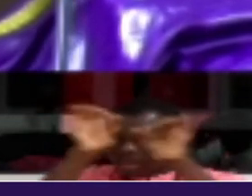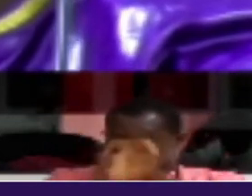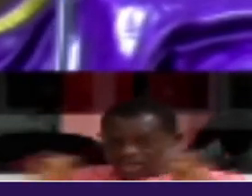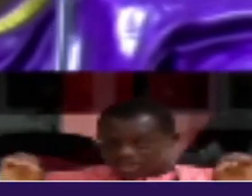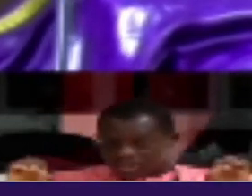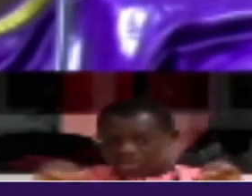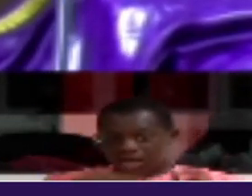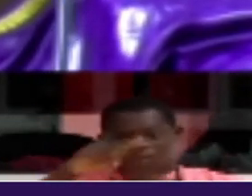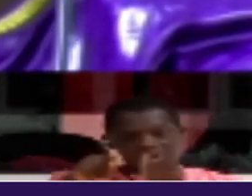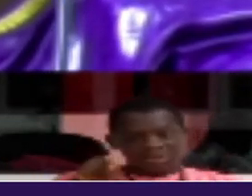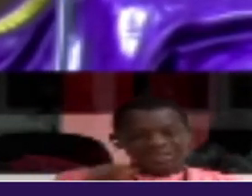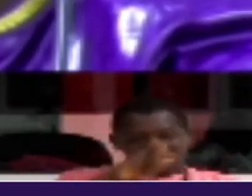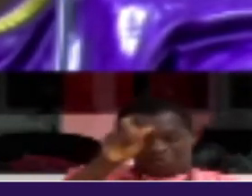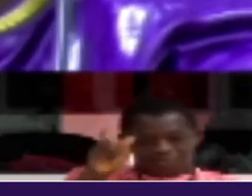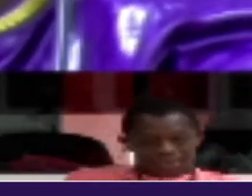anything about what happened about him.